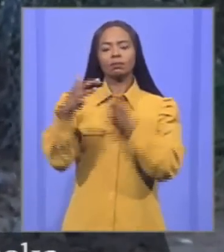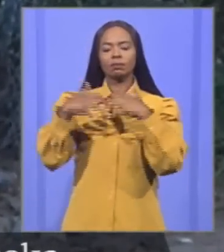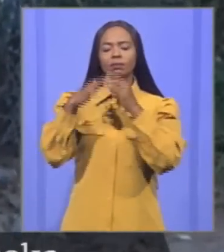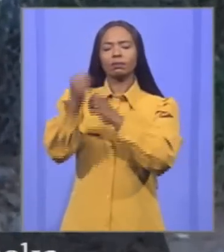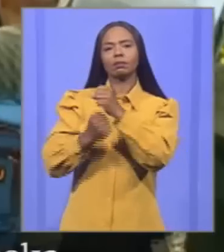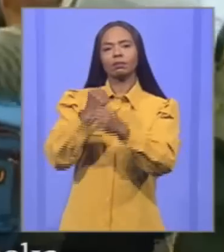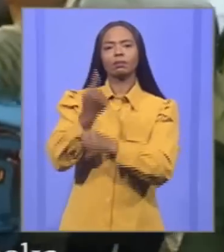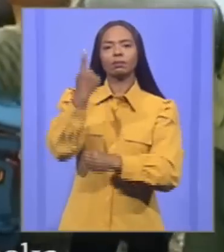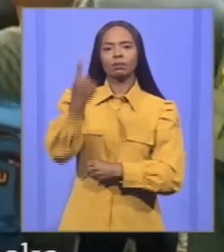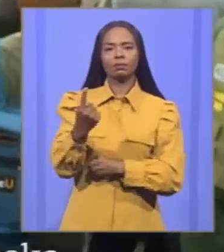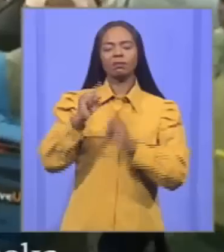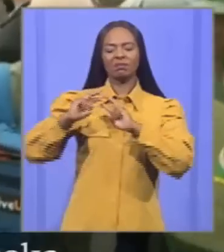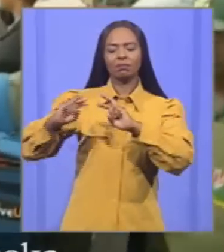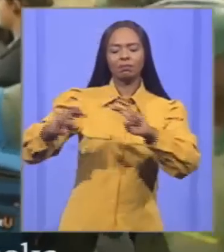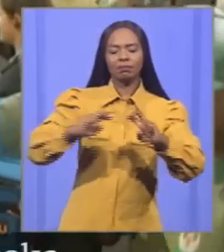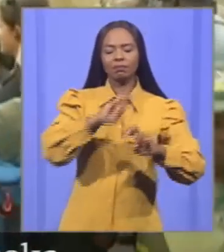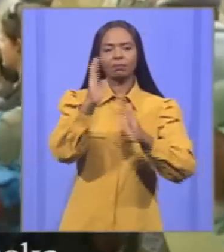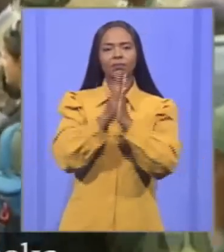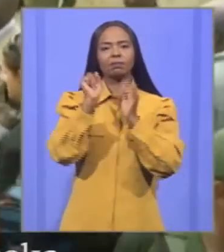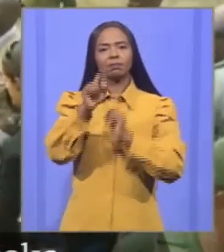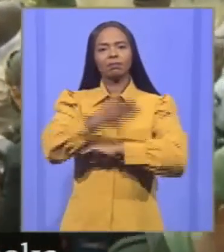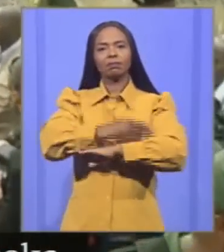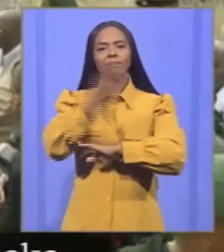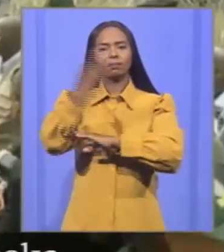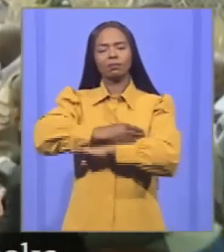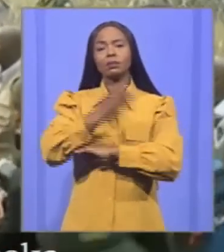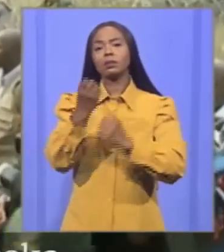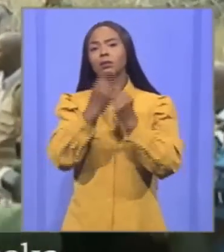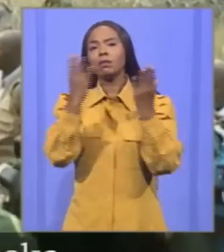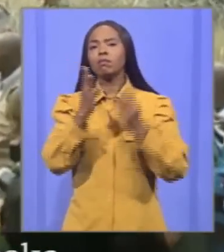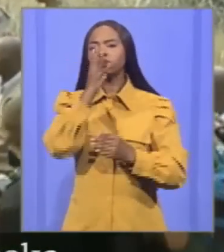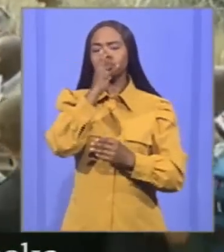tlhomilwe mme ba tlhagisitse fa e thibetse baditšhaba ba le